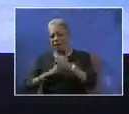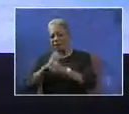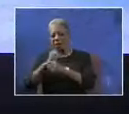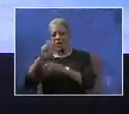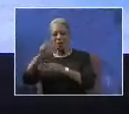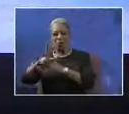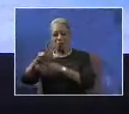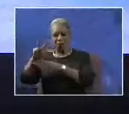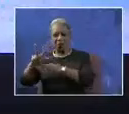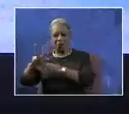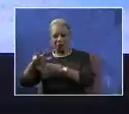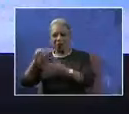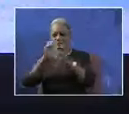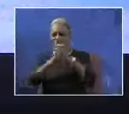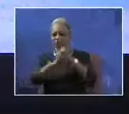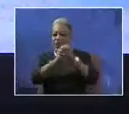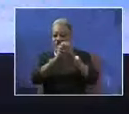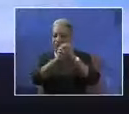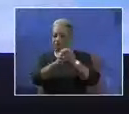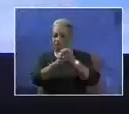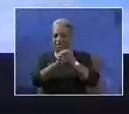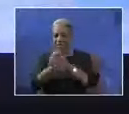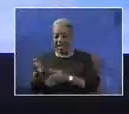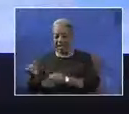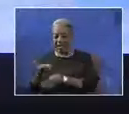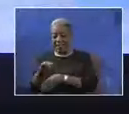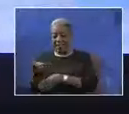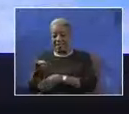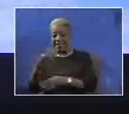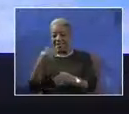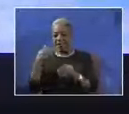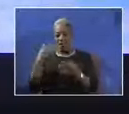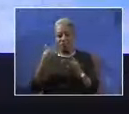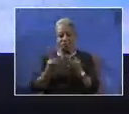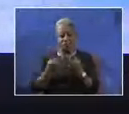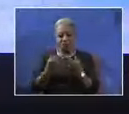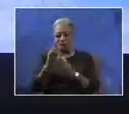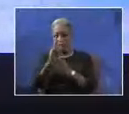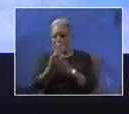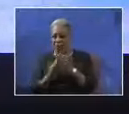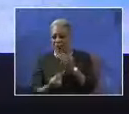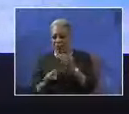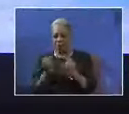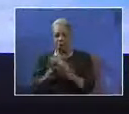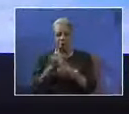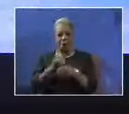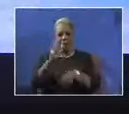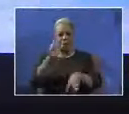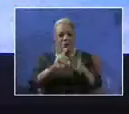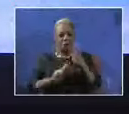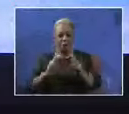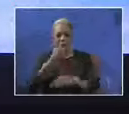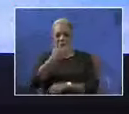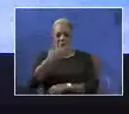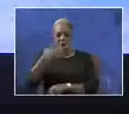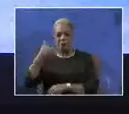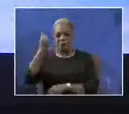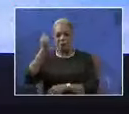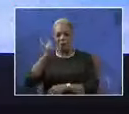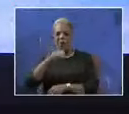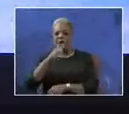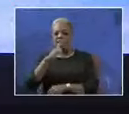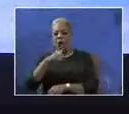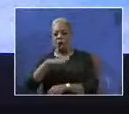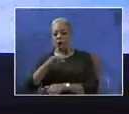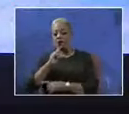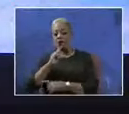couple. Those are two persons who are always trying to make other people better. Michelle is just that kind of woman.